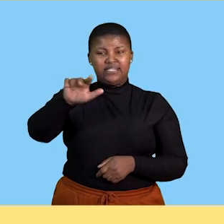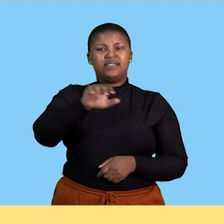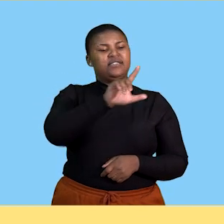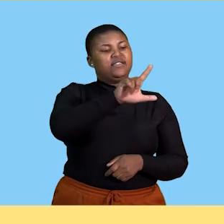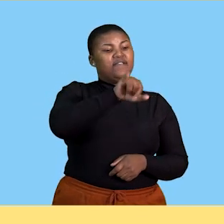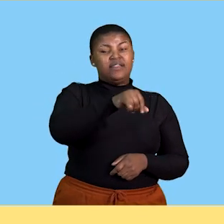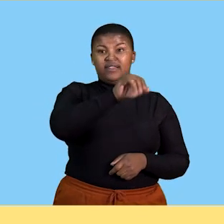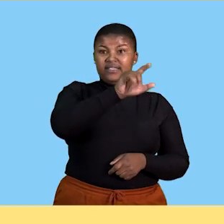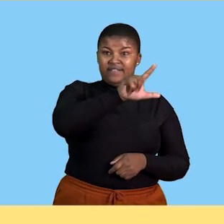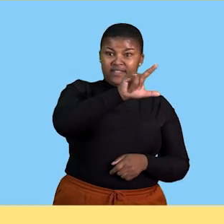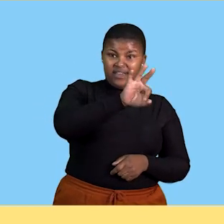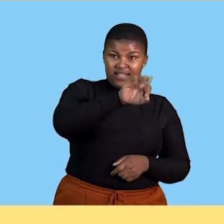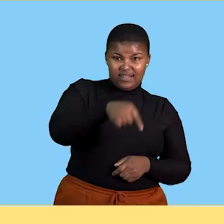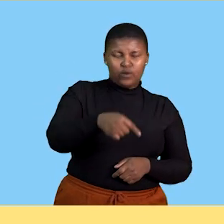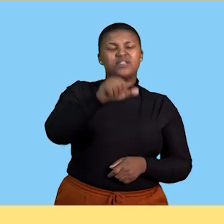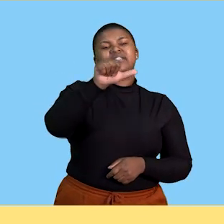73,648.